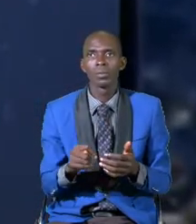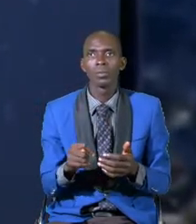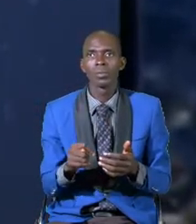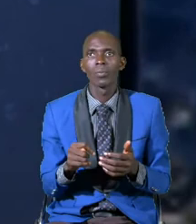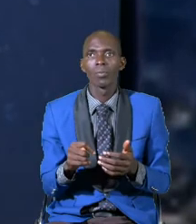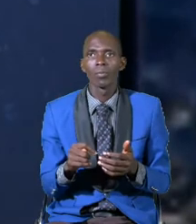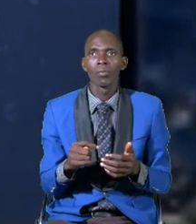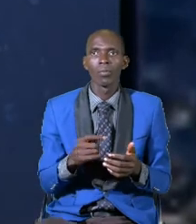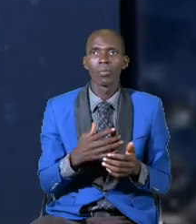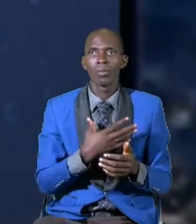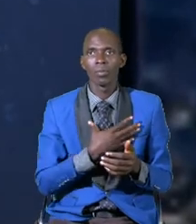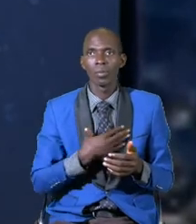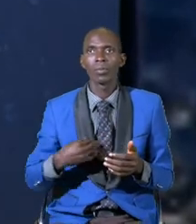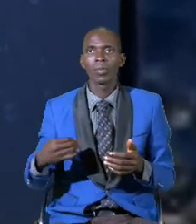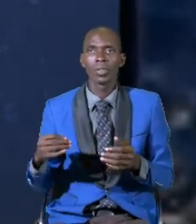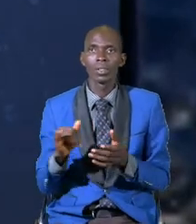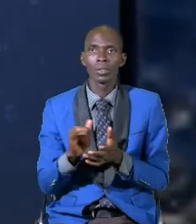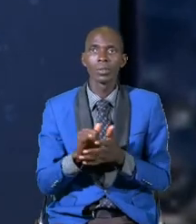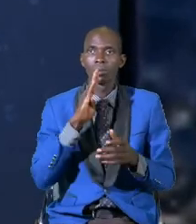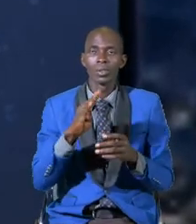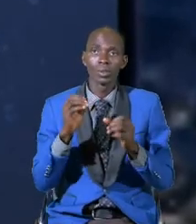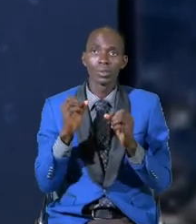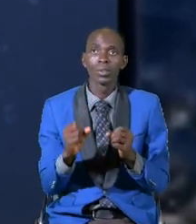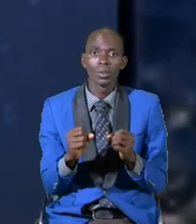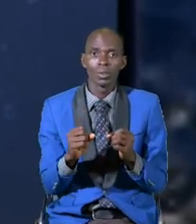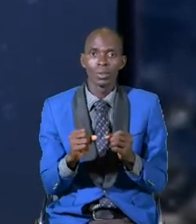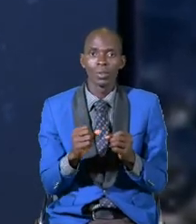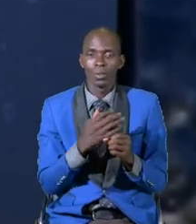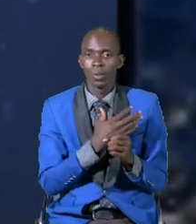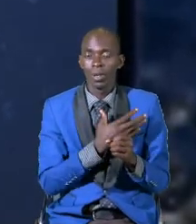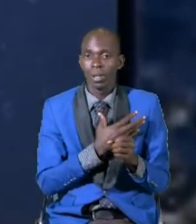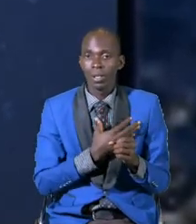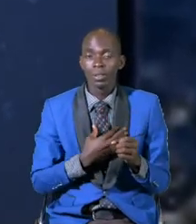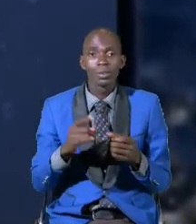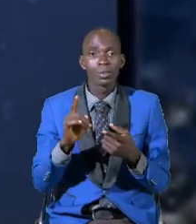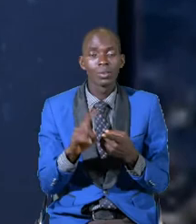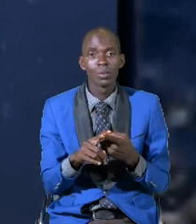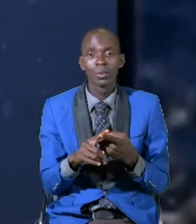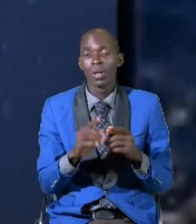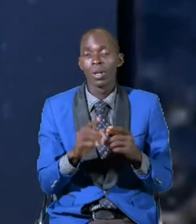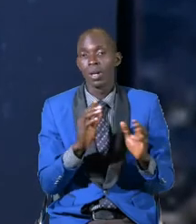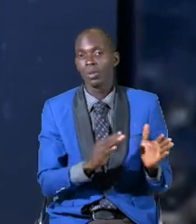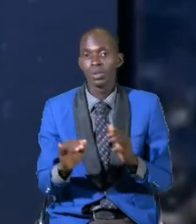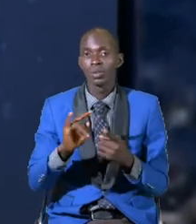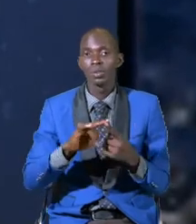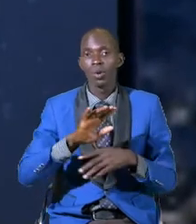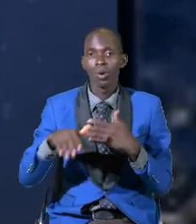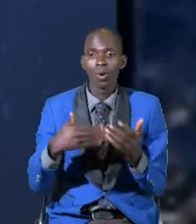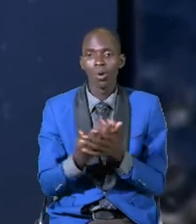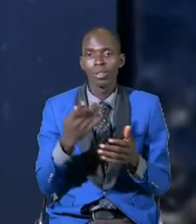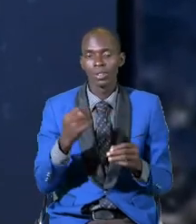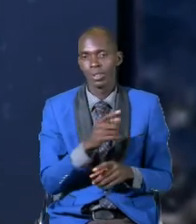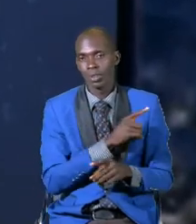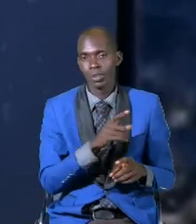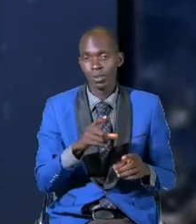and very courageous, that thou mayest observe to do according to all the law which